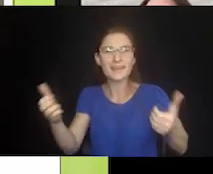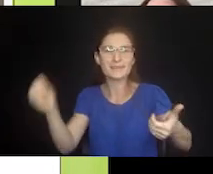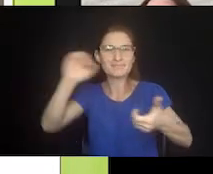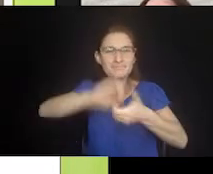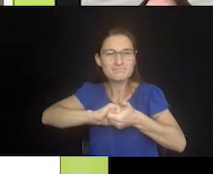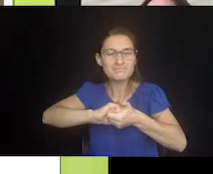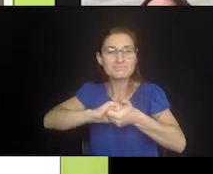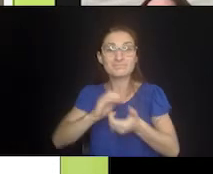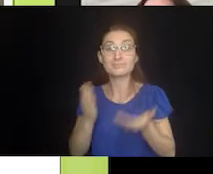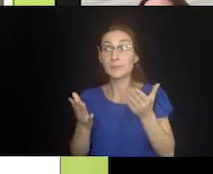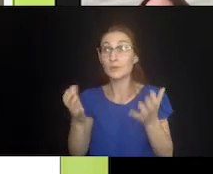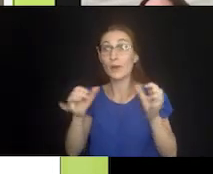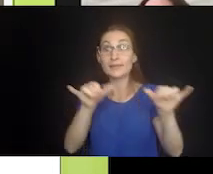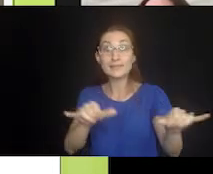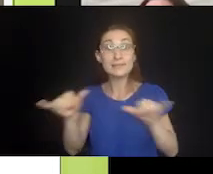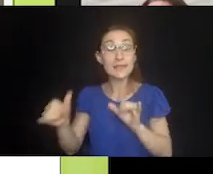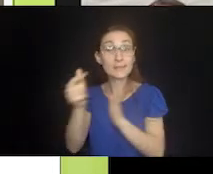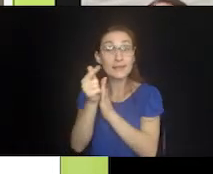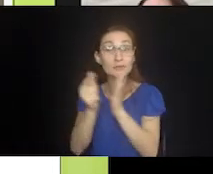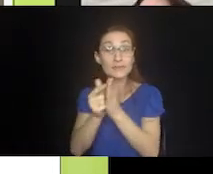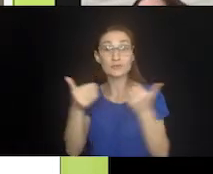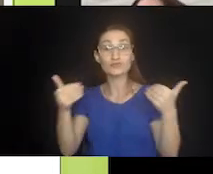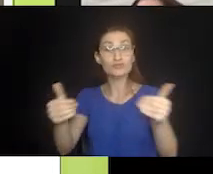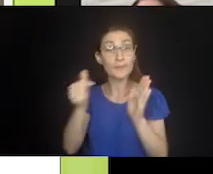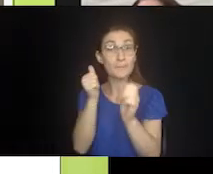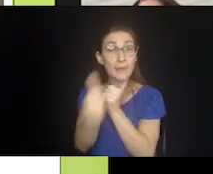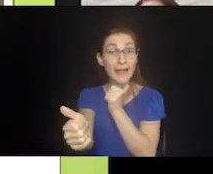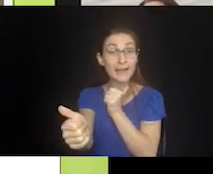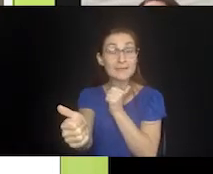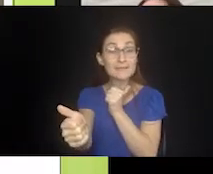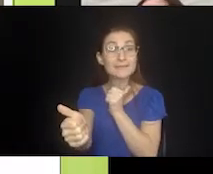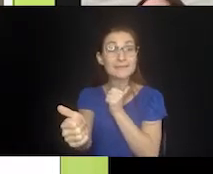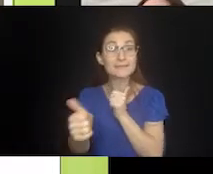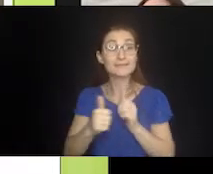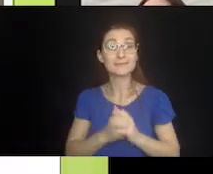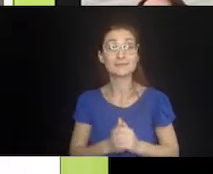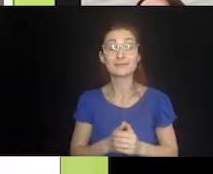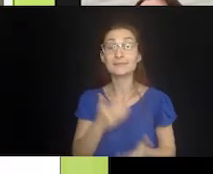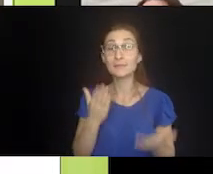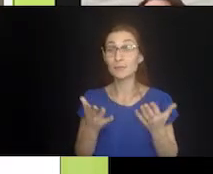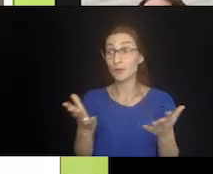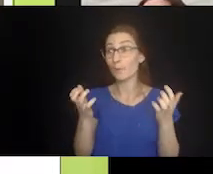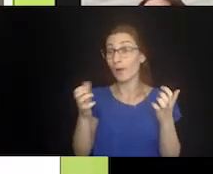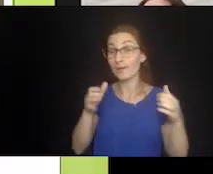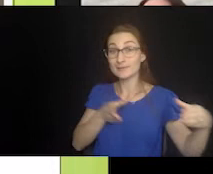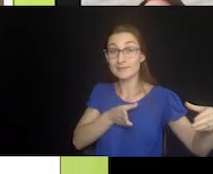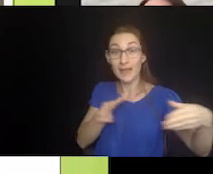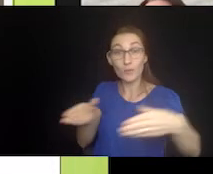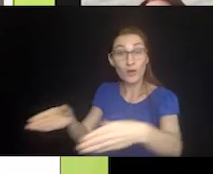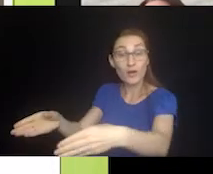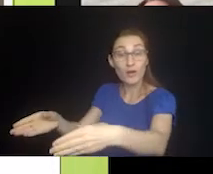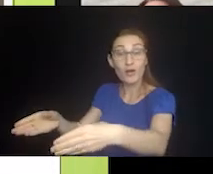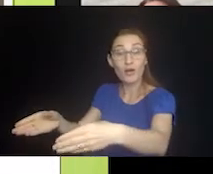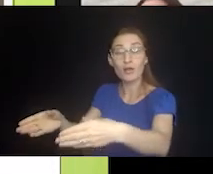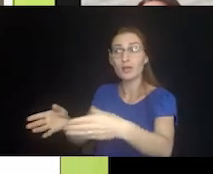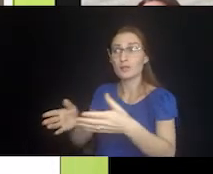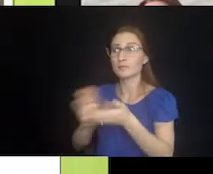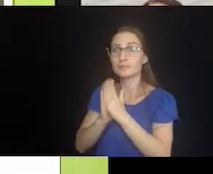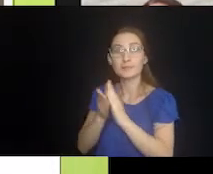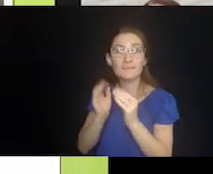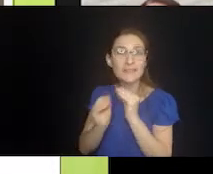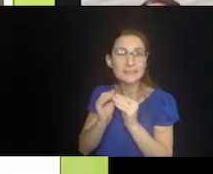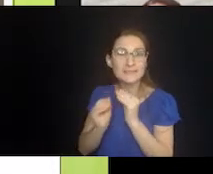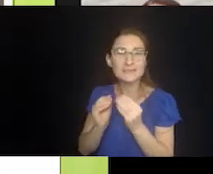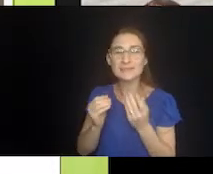may want the same legislation to pass, or they may want that section of